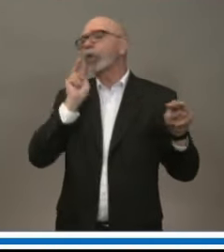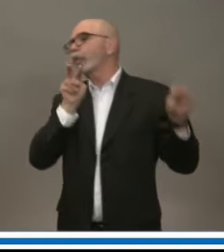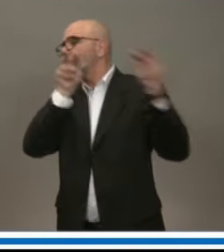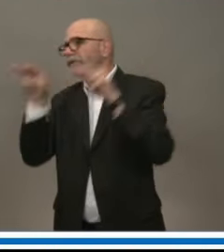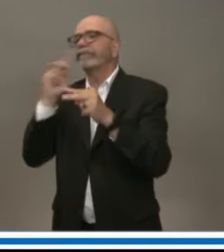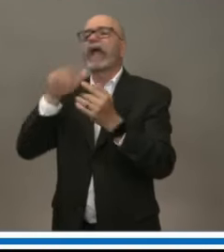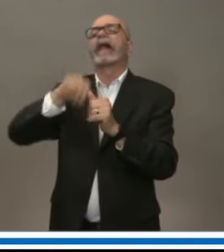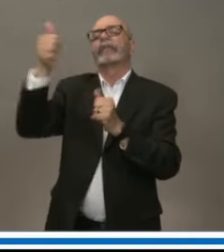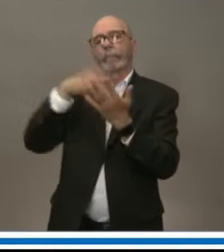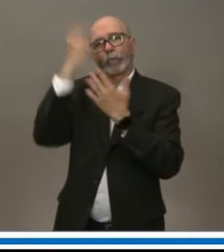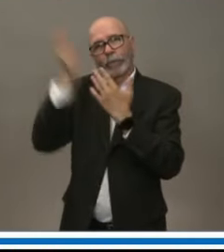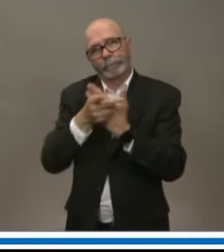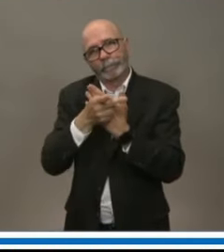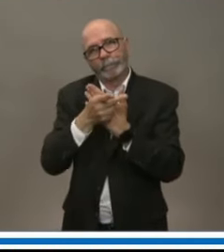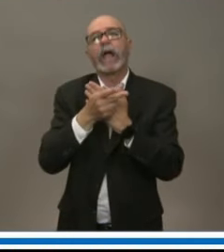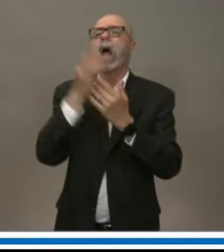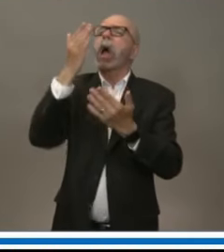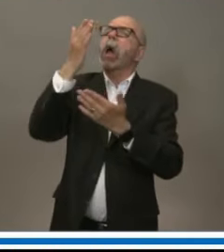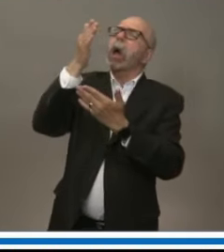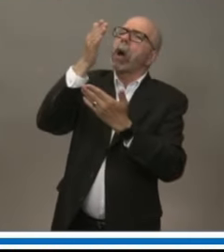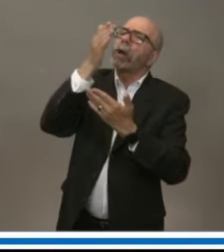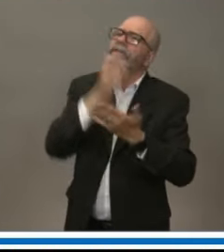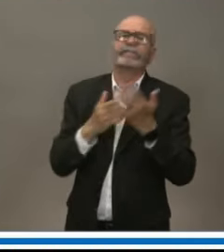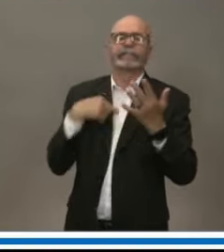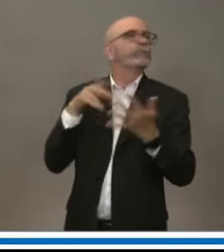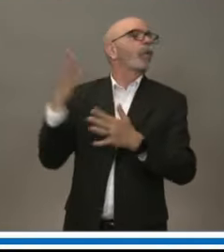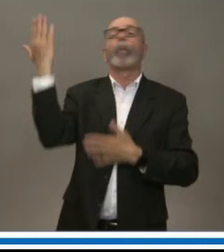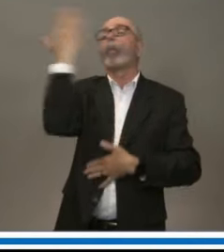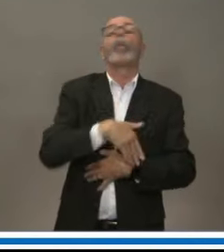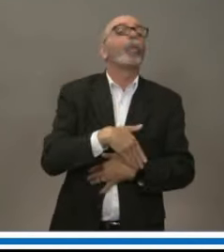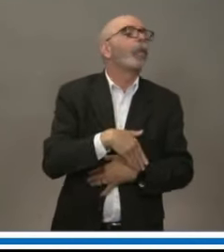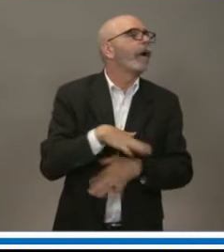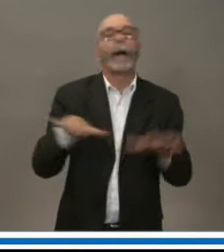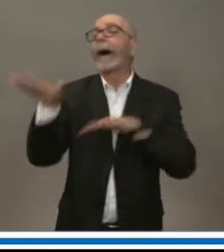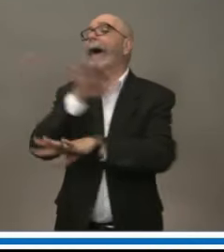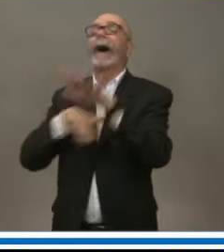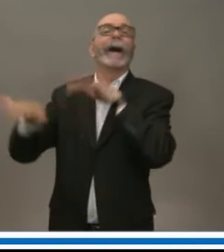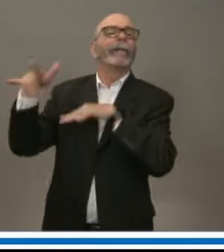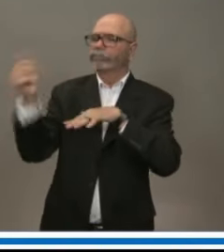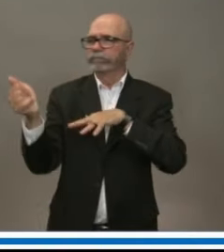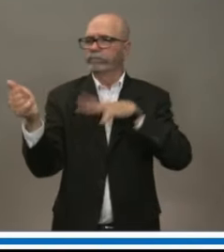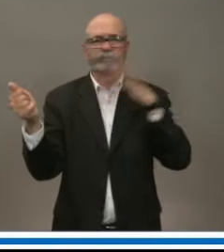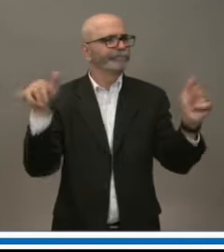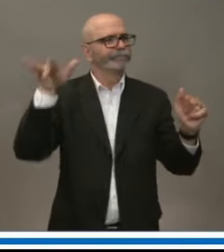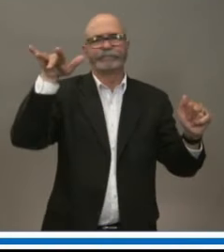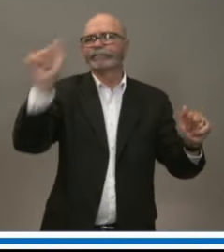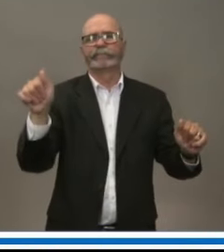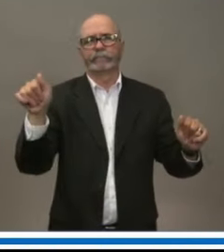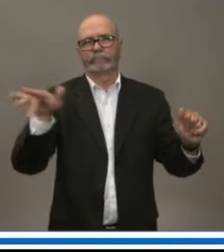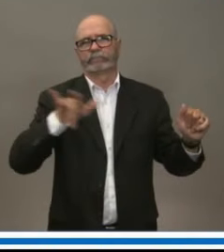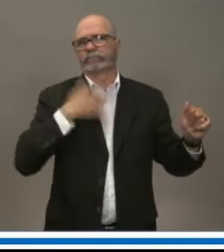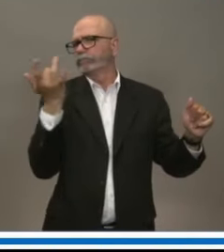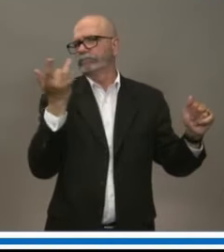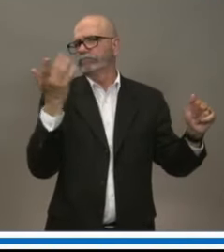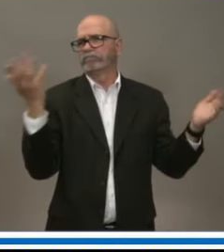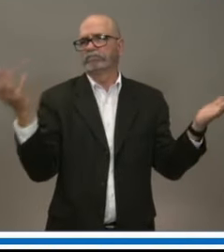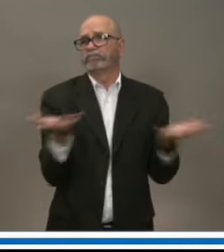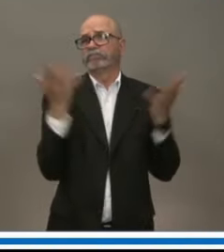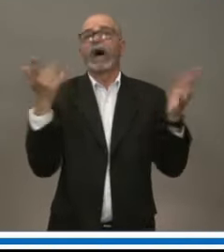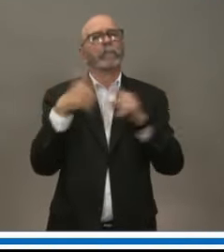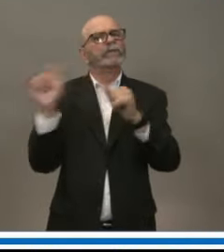who's fallen through the cracks here. There's been some businesses that necessarily haven't been forced to close because of the public